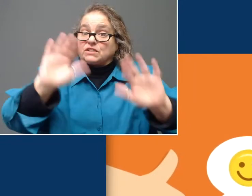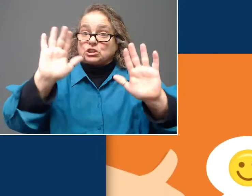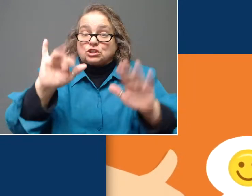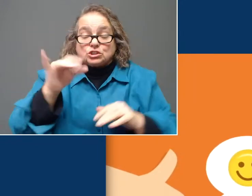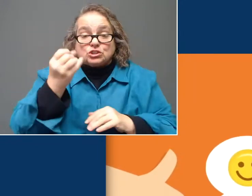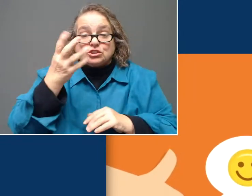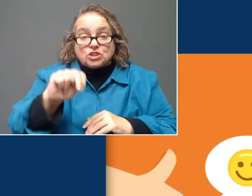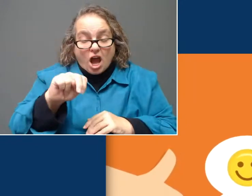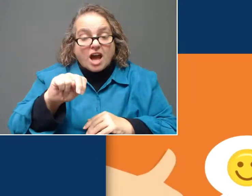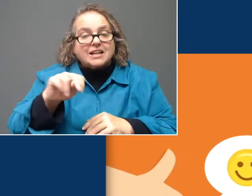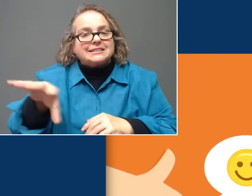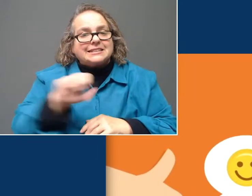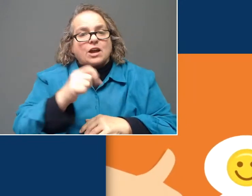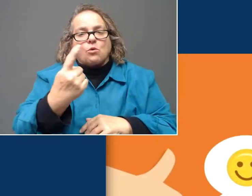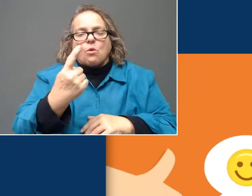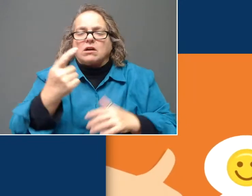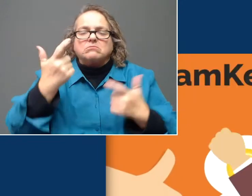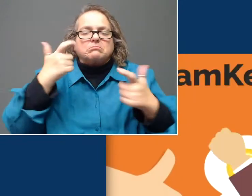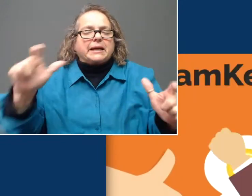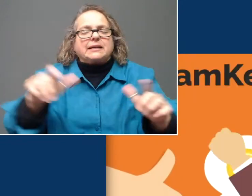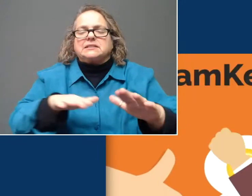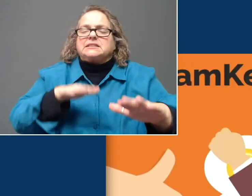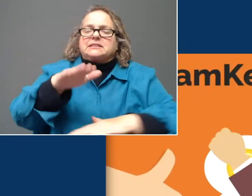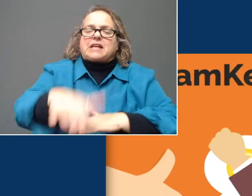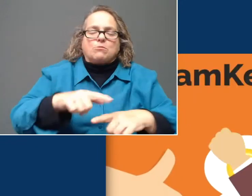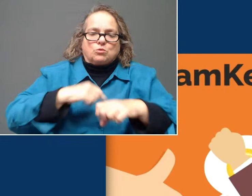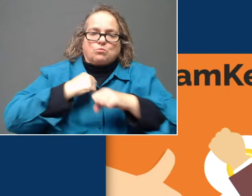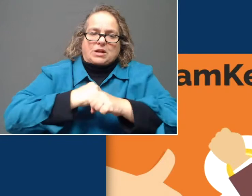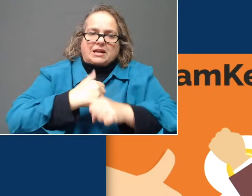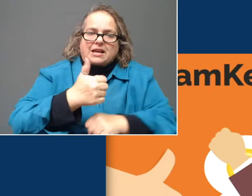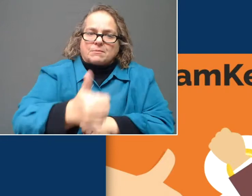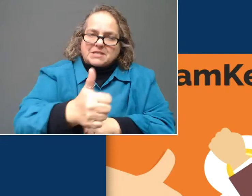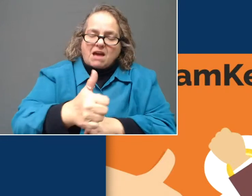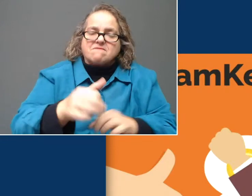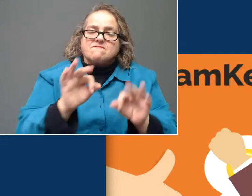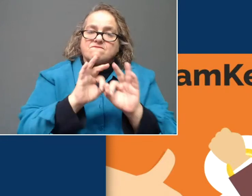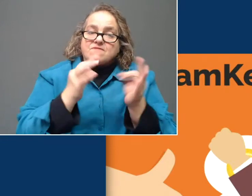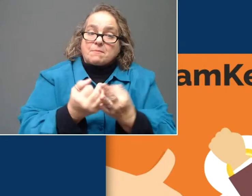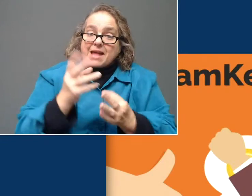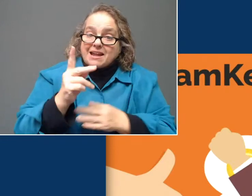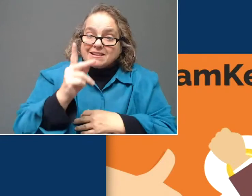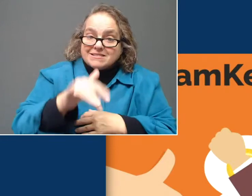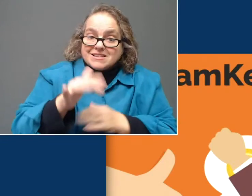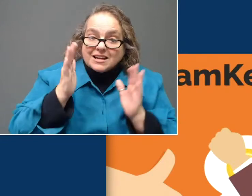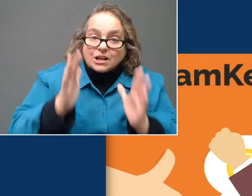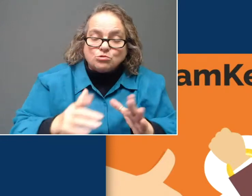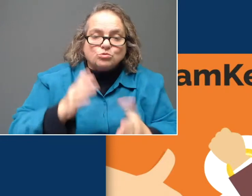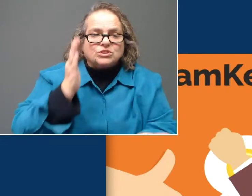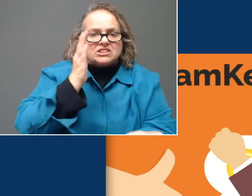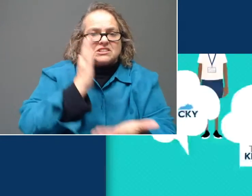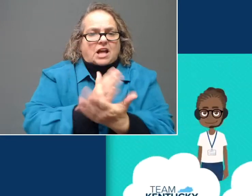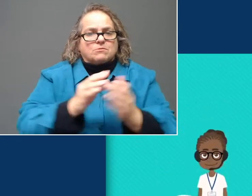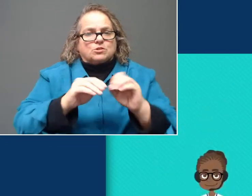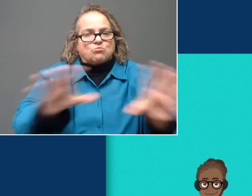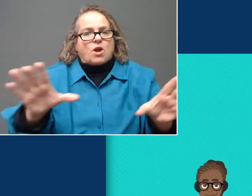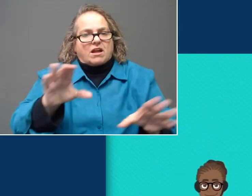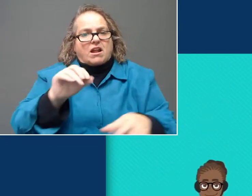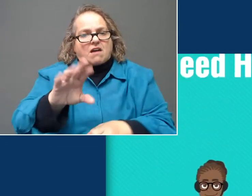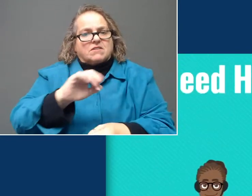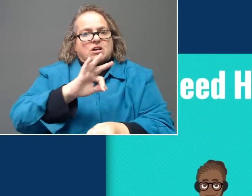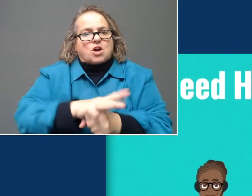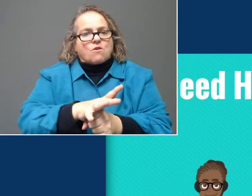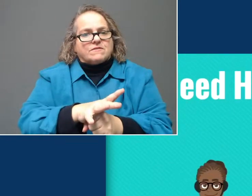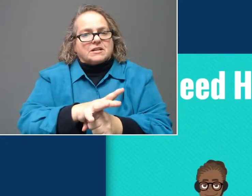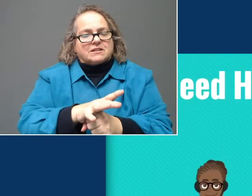towards protecting himself, his family, and his fellow Kentuckians to stop the spread of COVID-19. If you